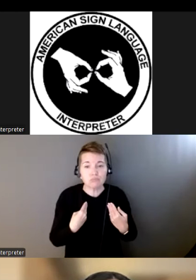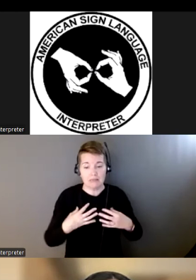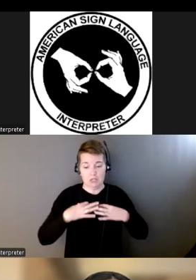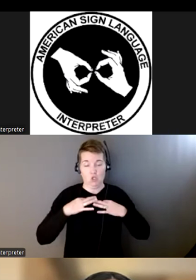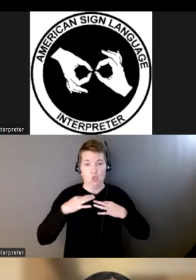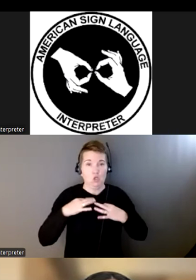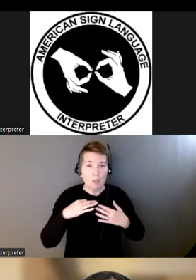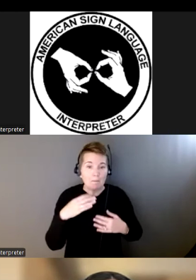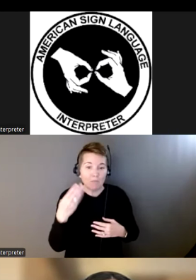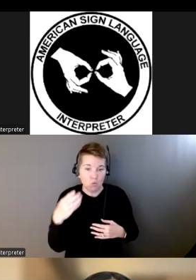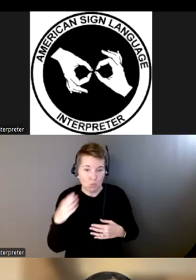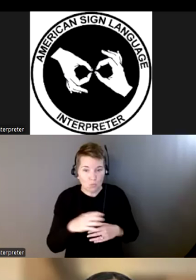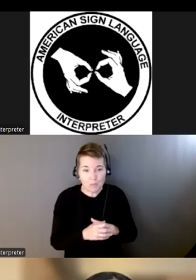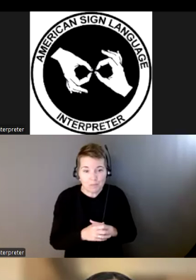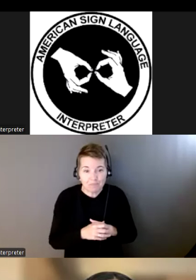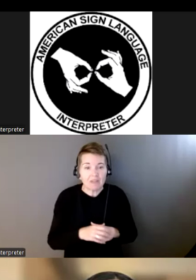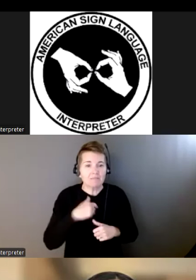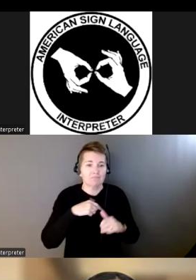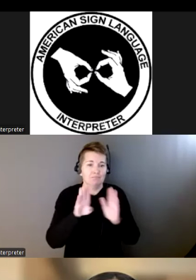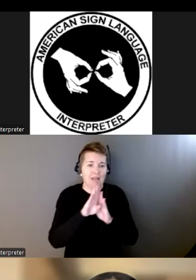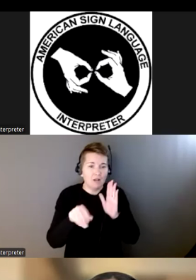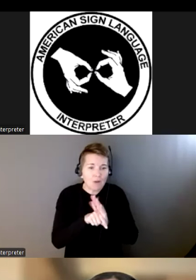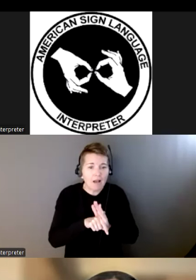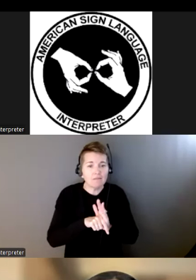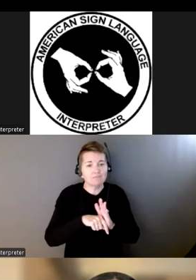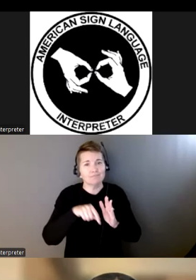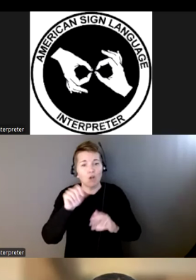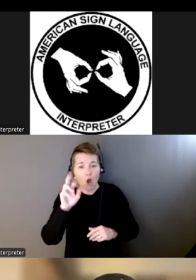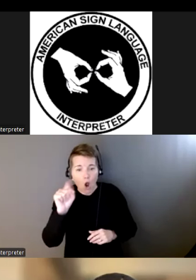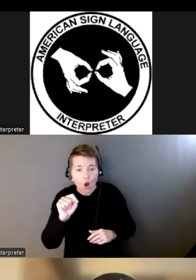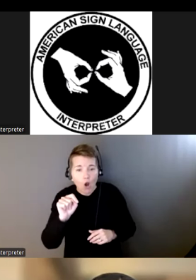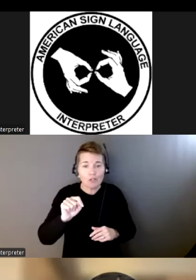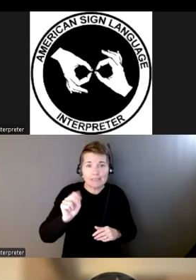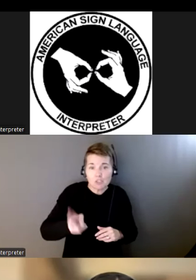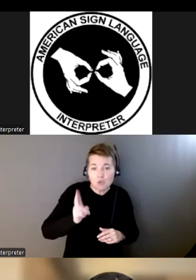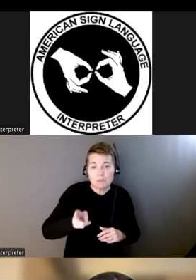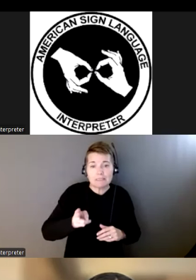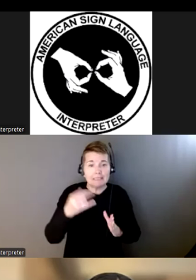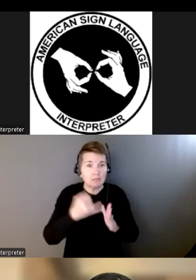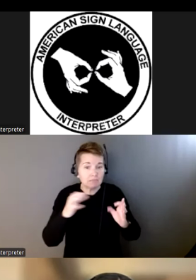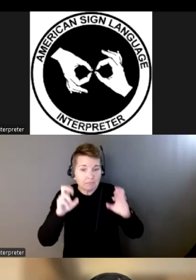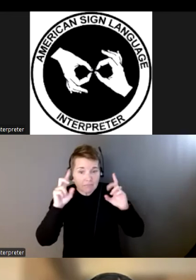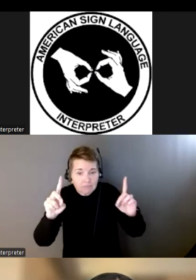artistic practice involves bringing traditional Korean art methods to local communities.